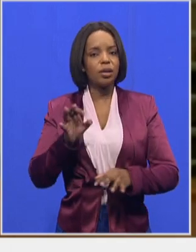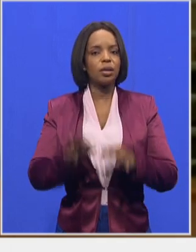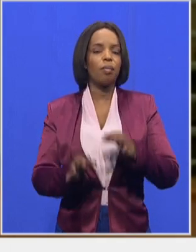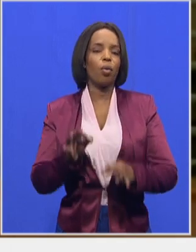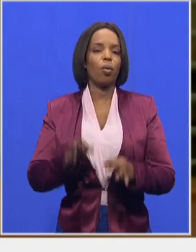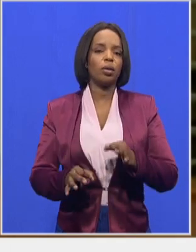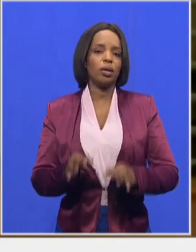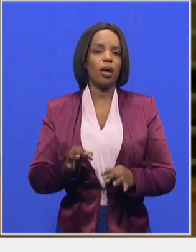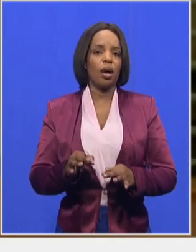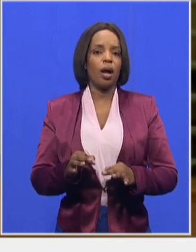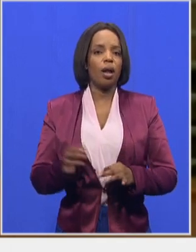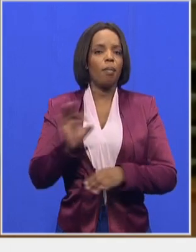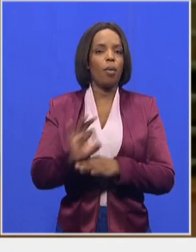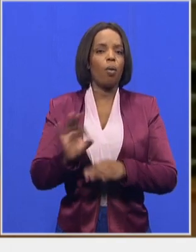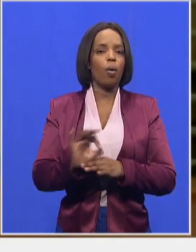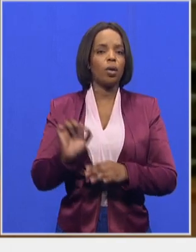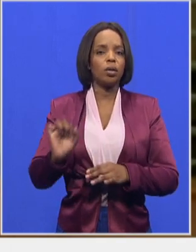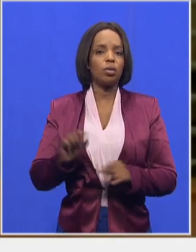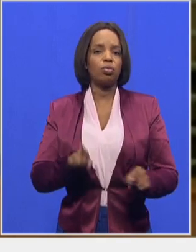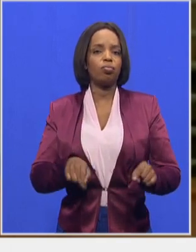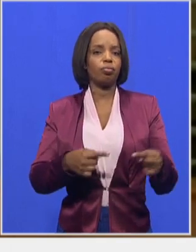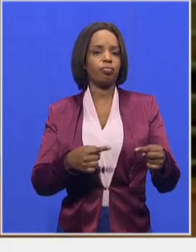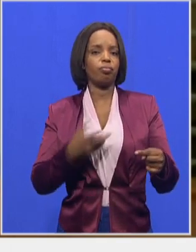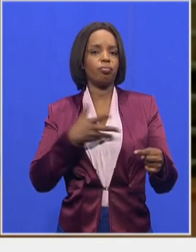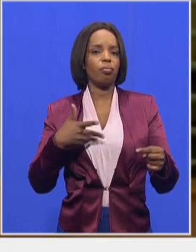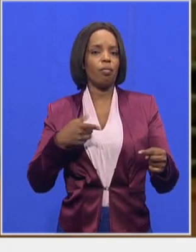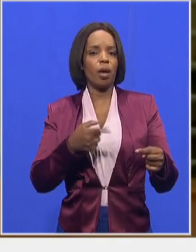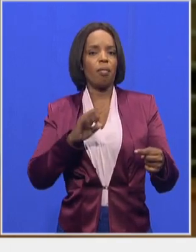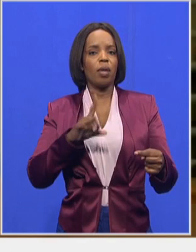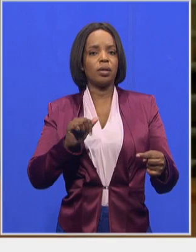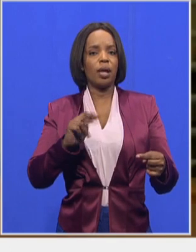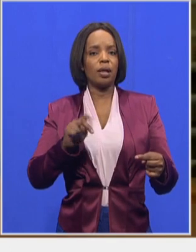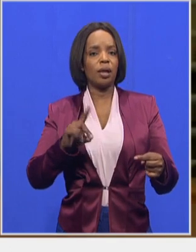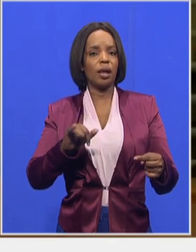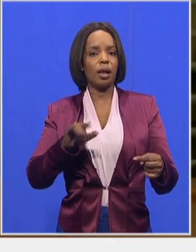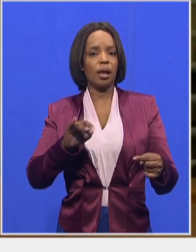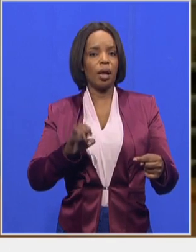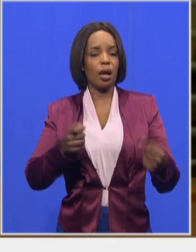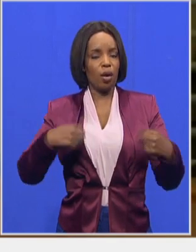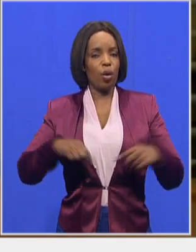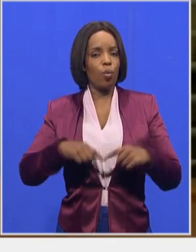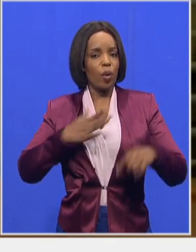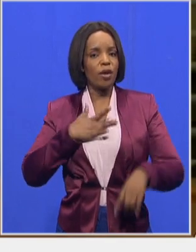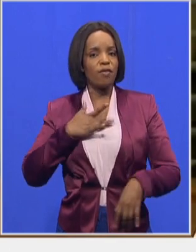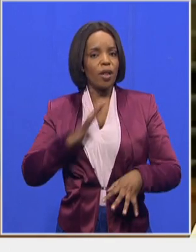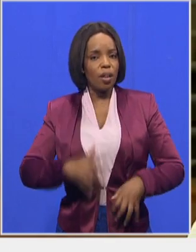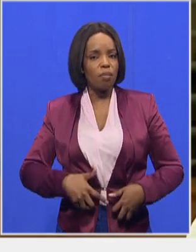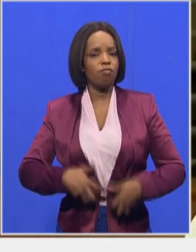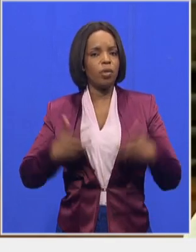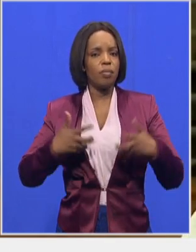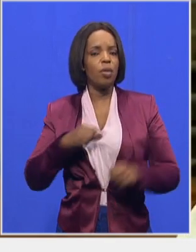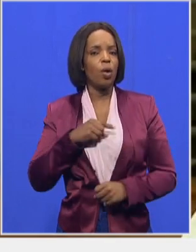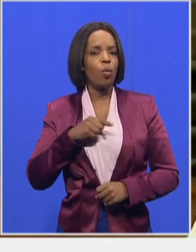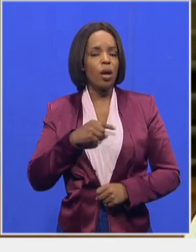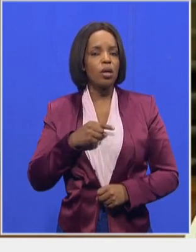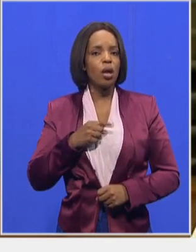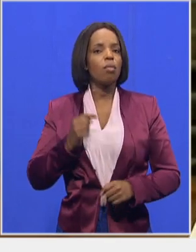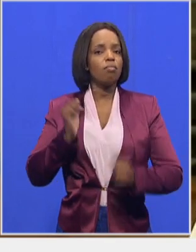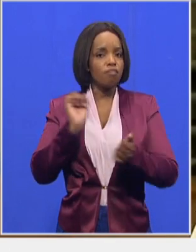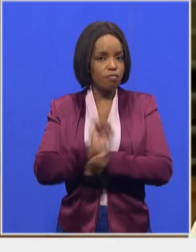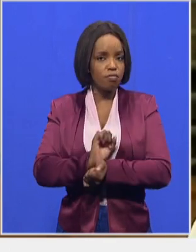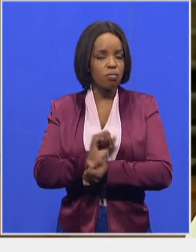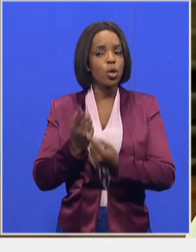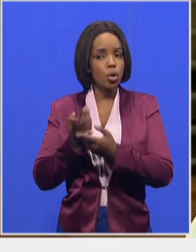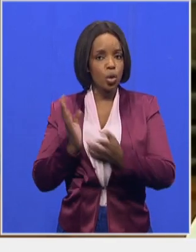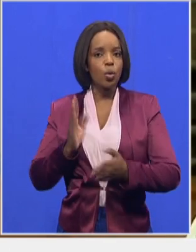Mam Zandile and the other comrades who are involved in this matter. And what makes us so angry is that when they were arrested, you guys were there with your cameras,